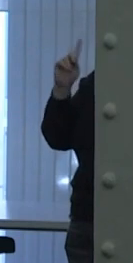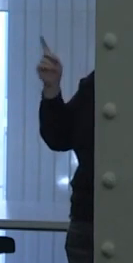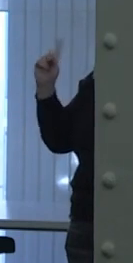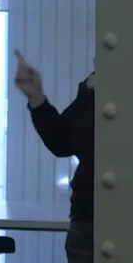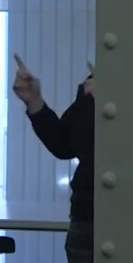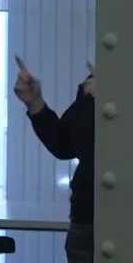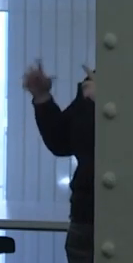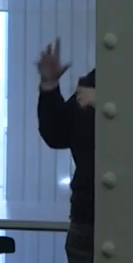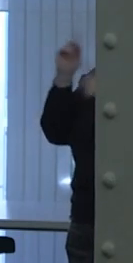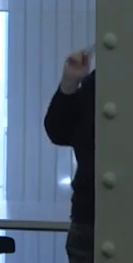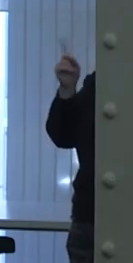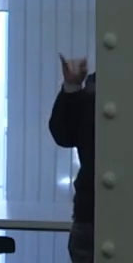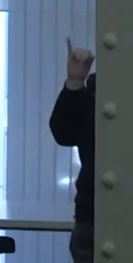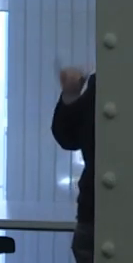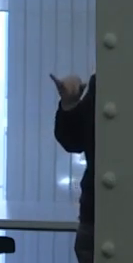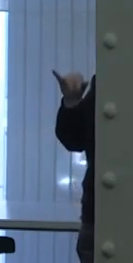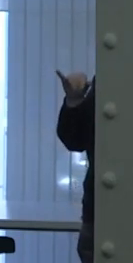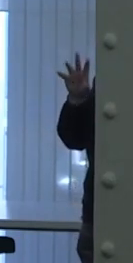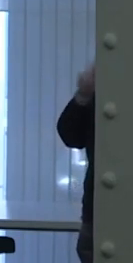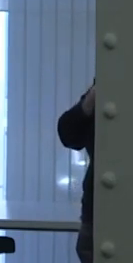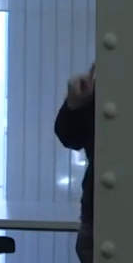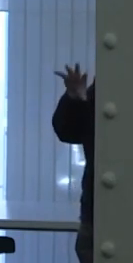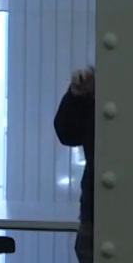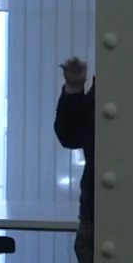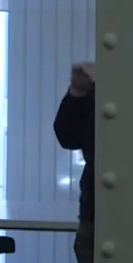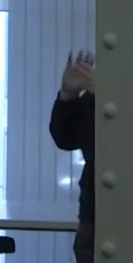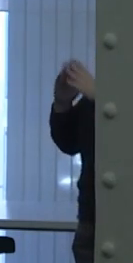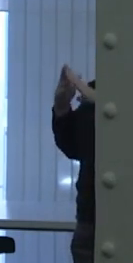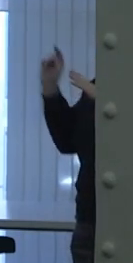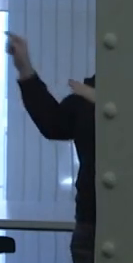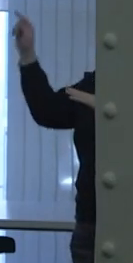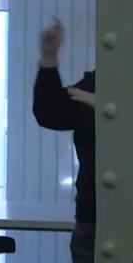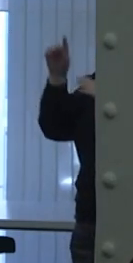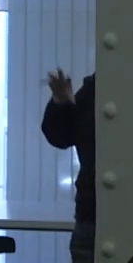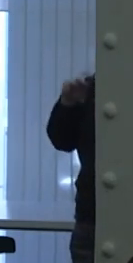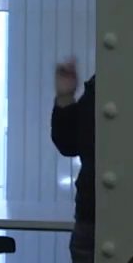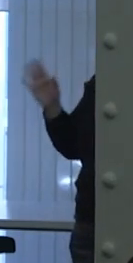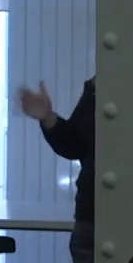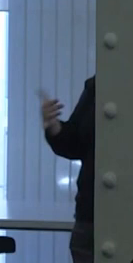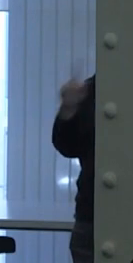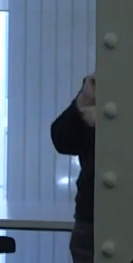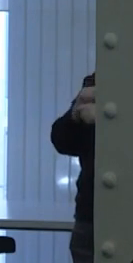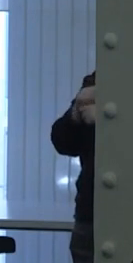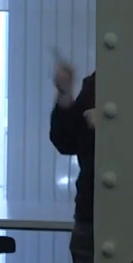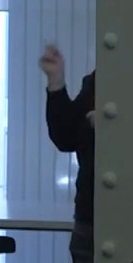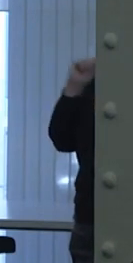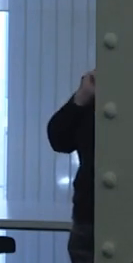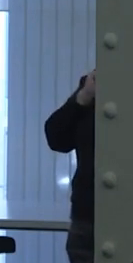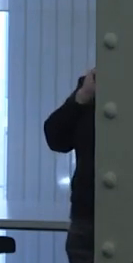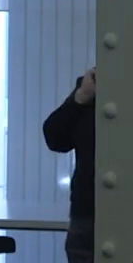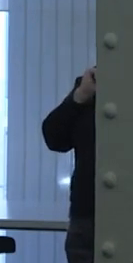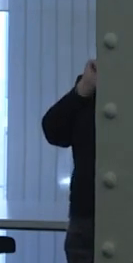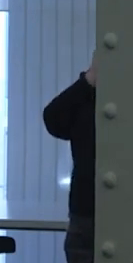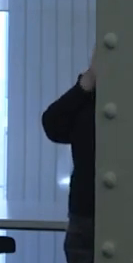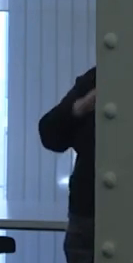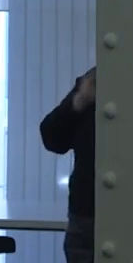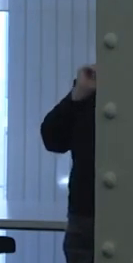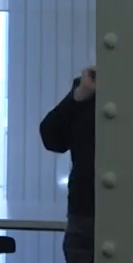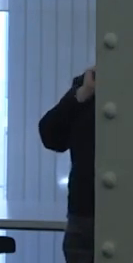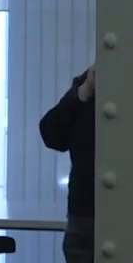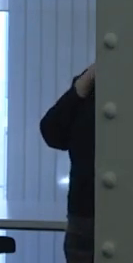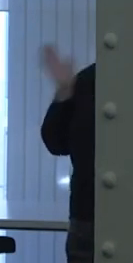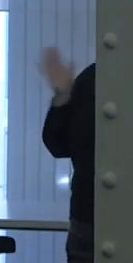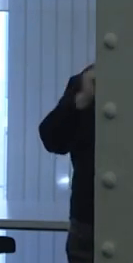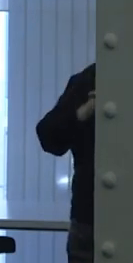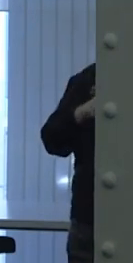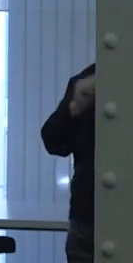those conversations that folks outside of the community or folks outside of the room even were not comfortable having. But I think at the end of the